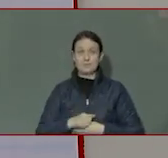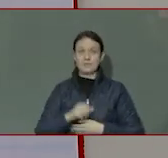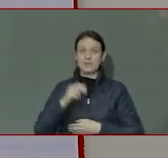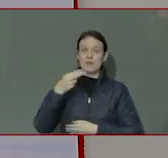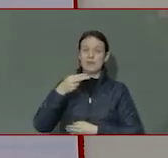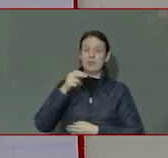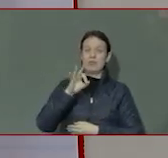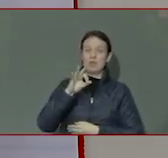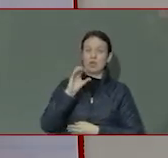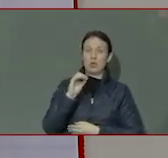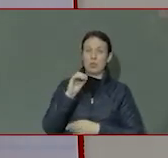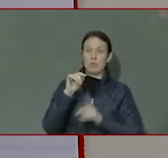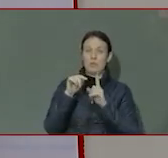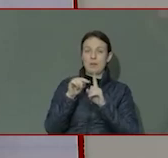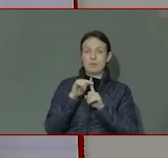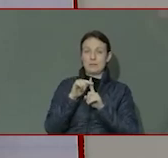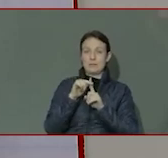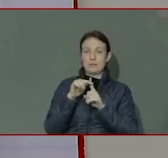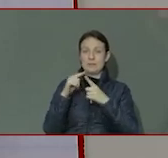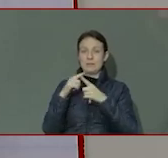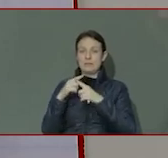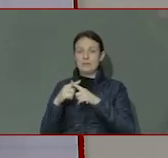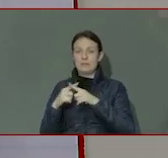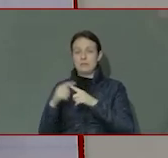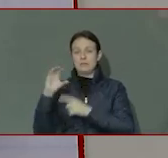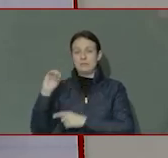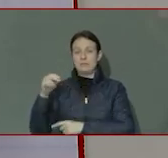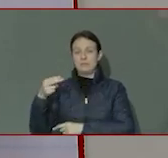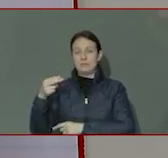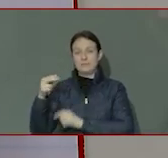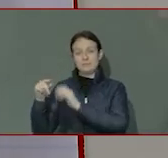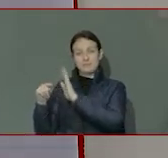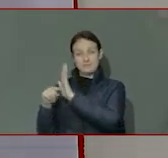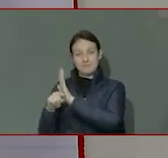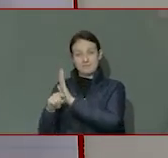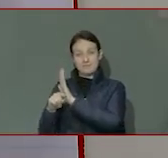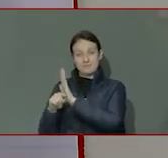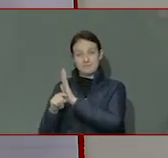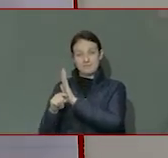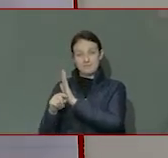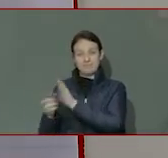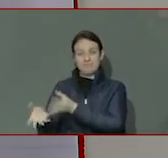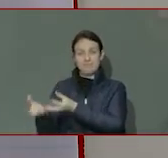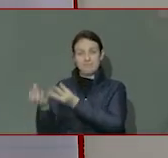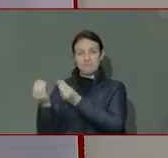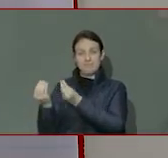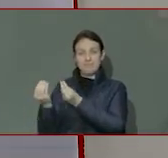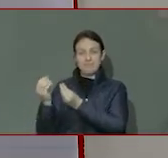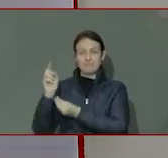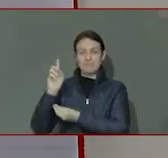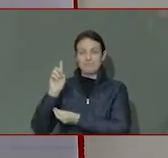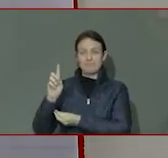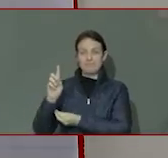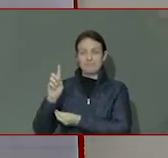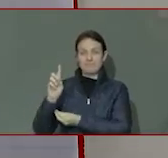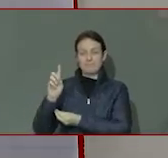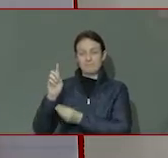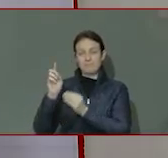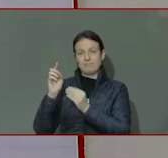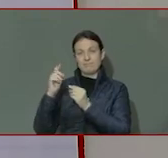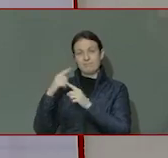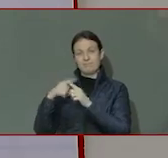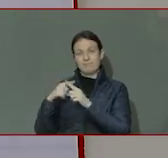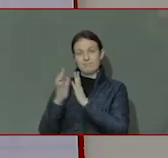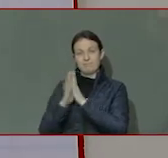H3O plus times OH negative gives us 1 times 10 to the power of negative